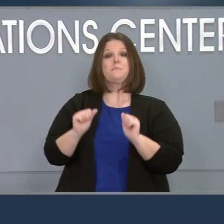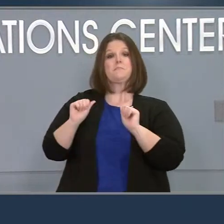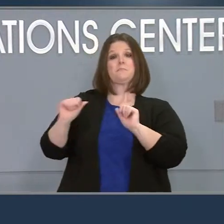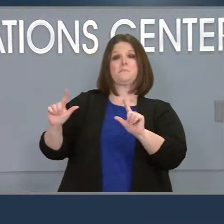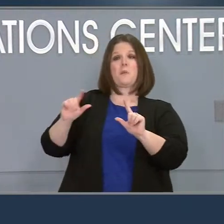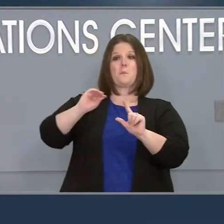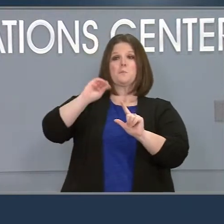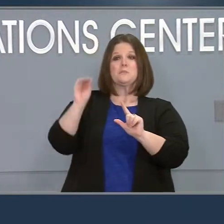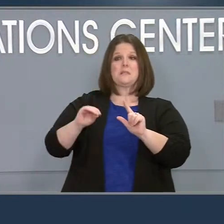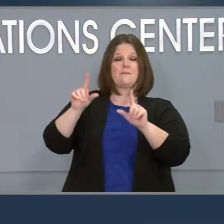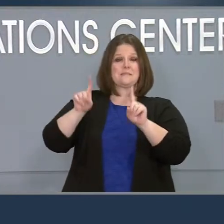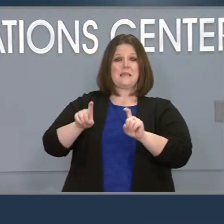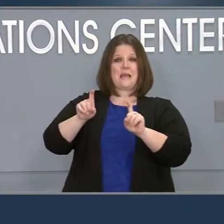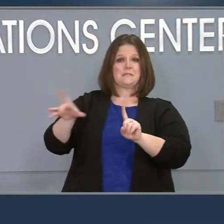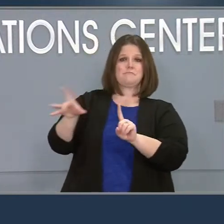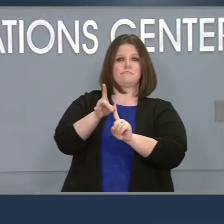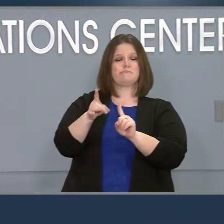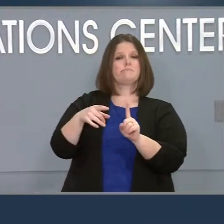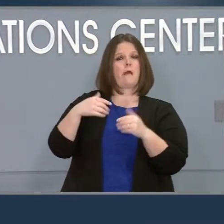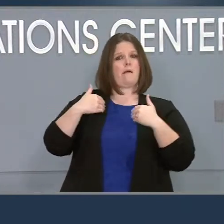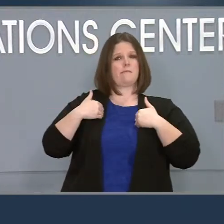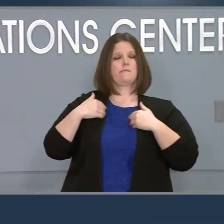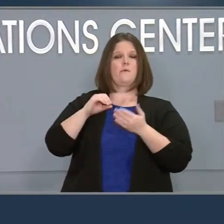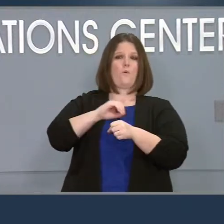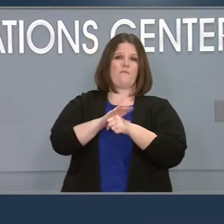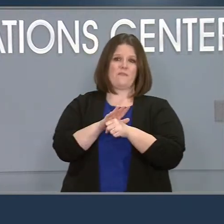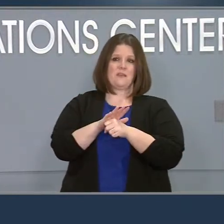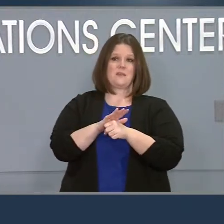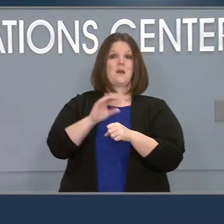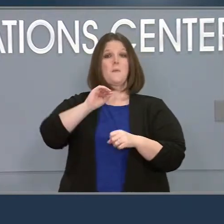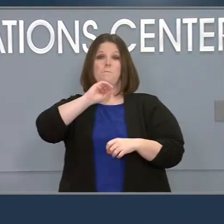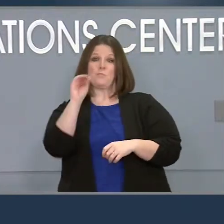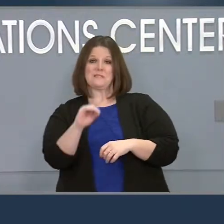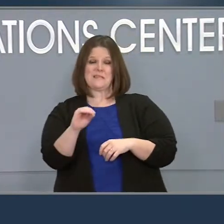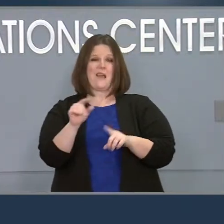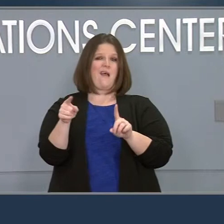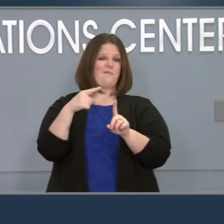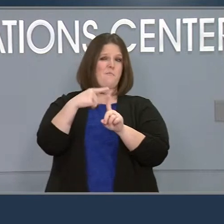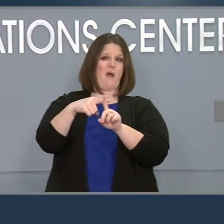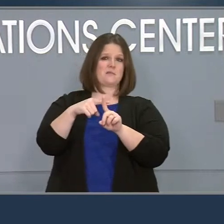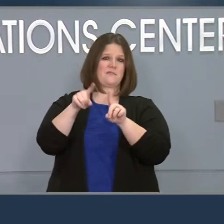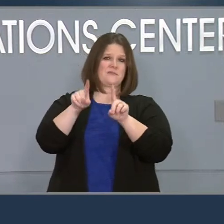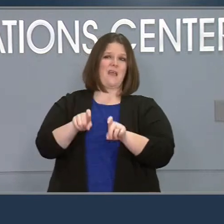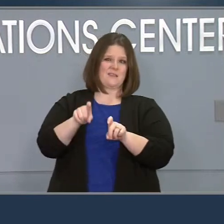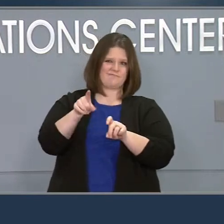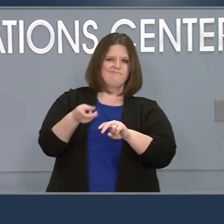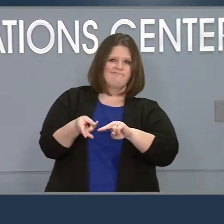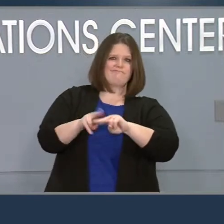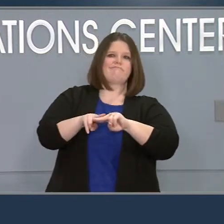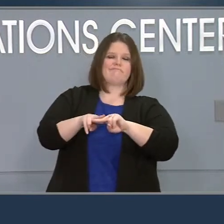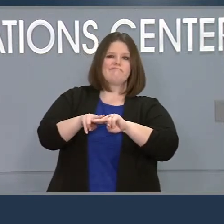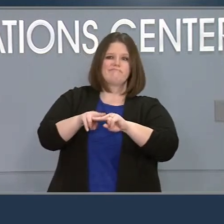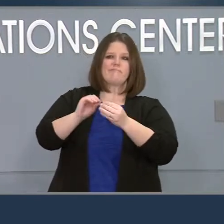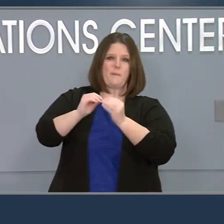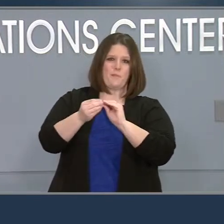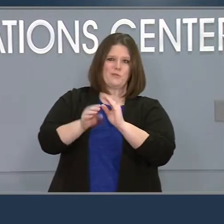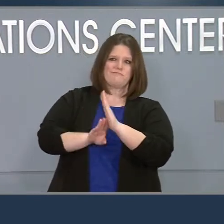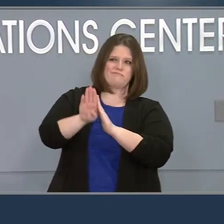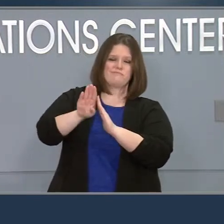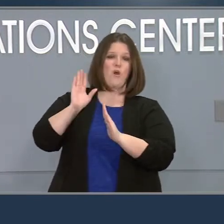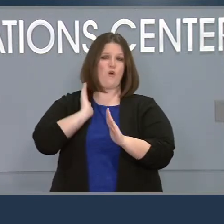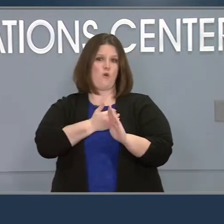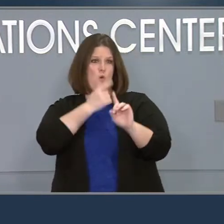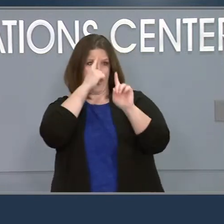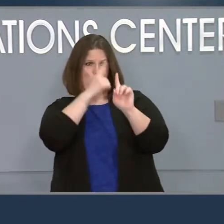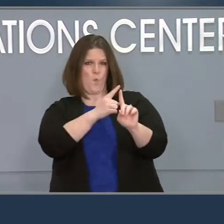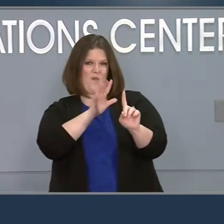to mid-October, and looking at the yellow line, the percent of positive tests has increased and has been above our 5% goal since the last week of